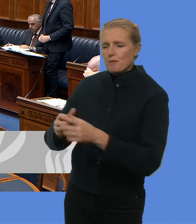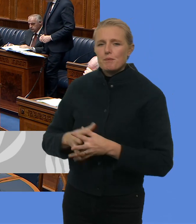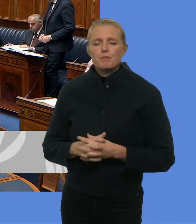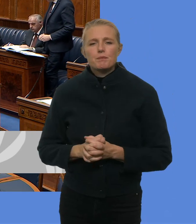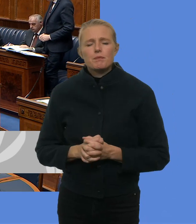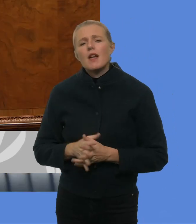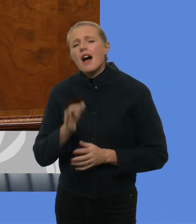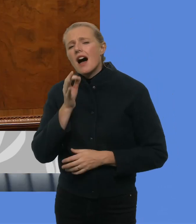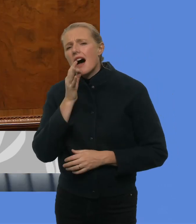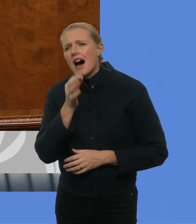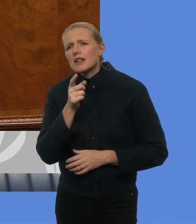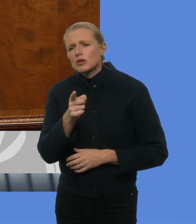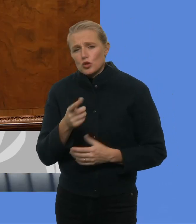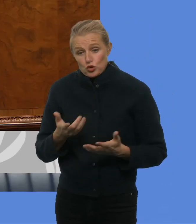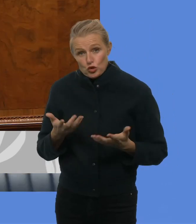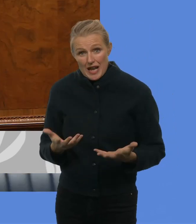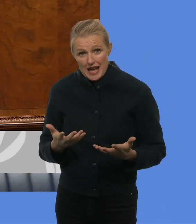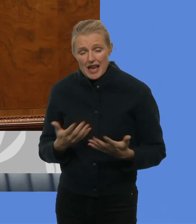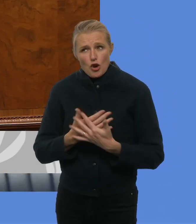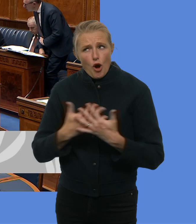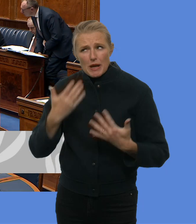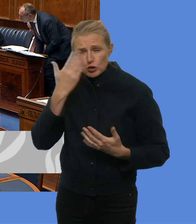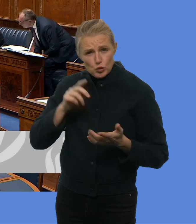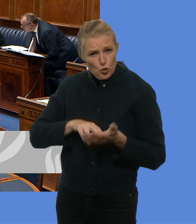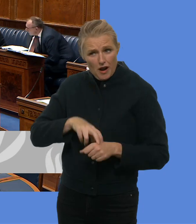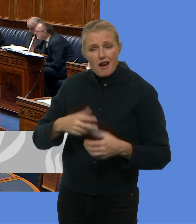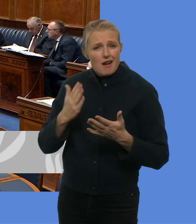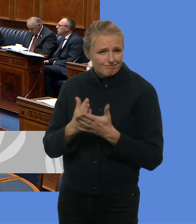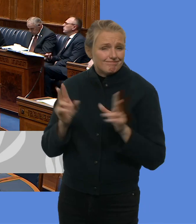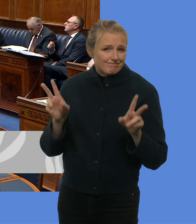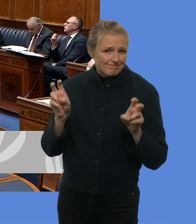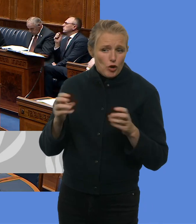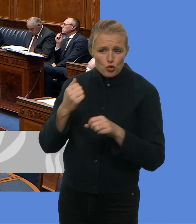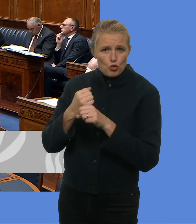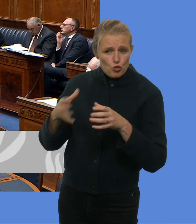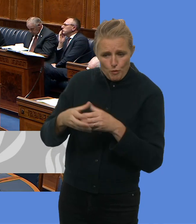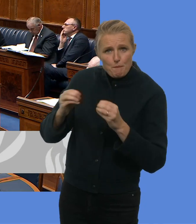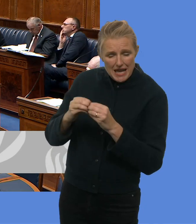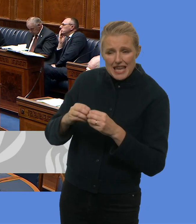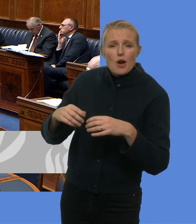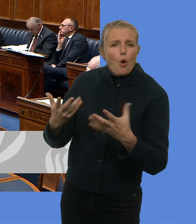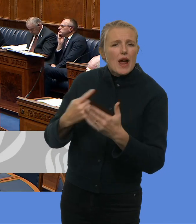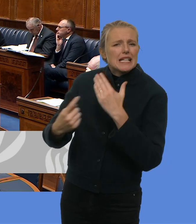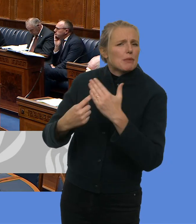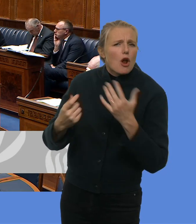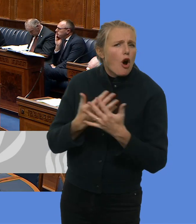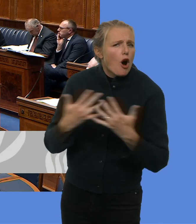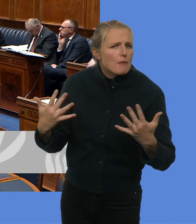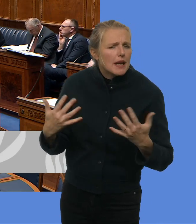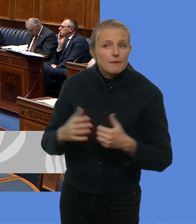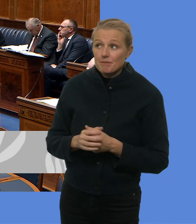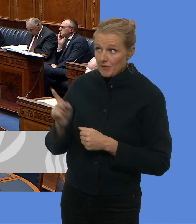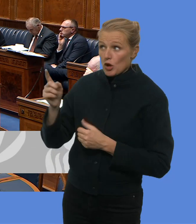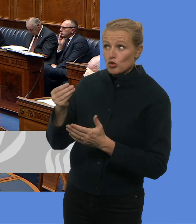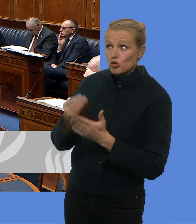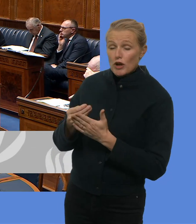as of today, and how many schools in Northern Ireland do you think this will affect? Minister. Well, Treasury has advised